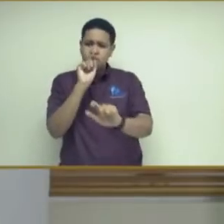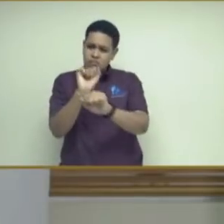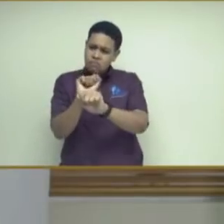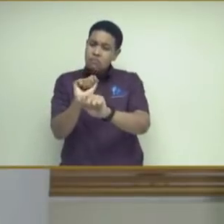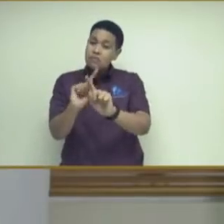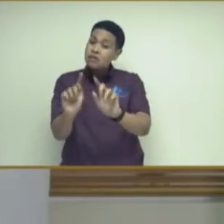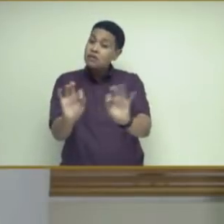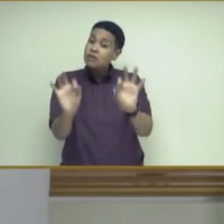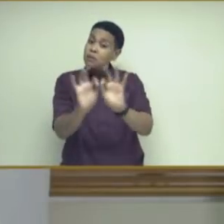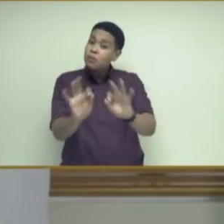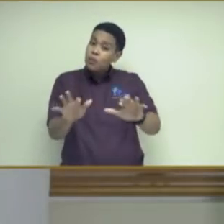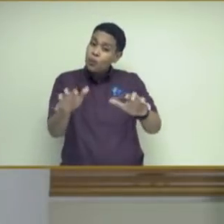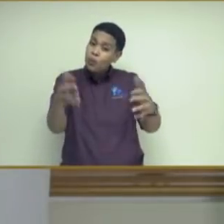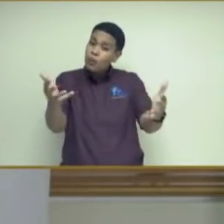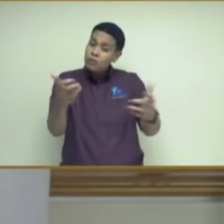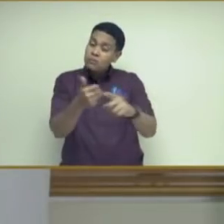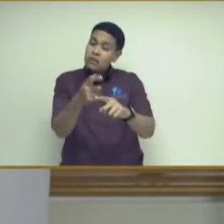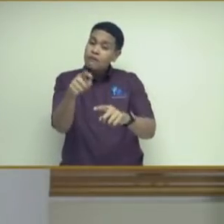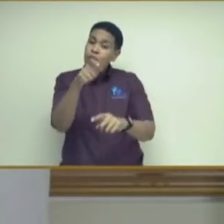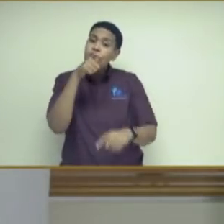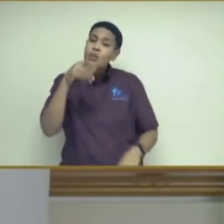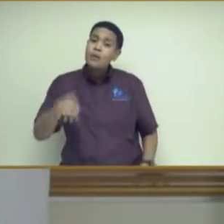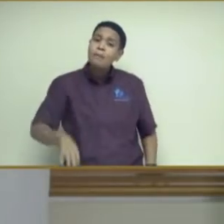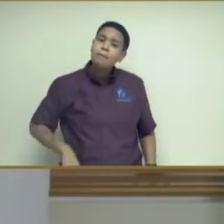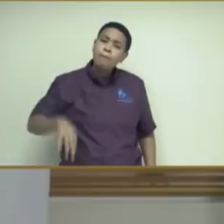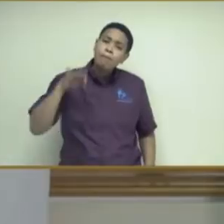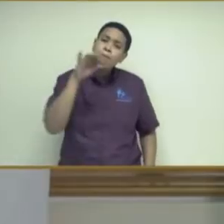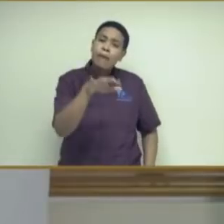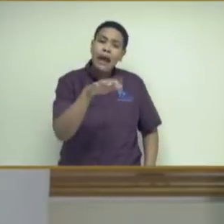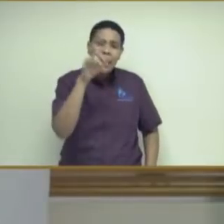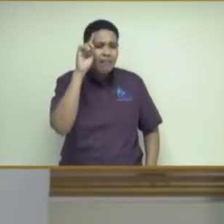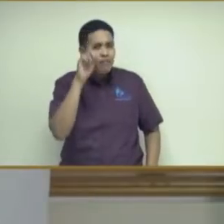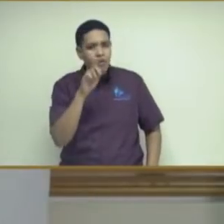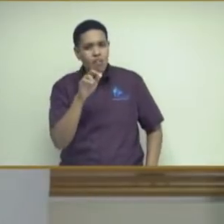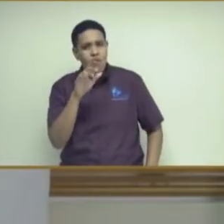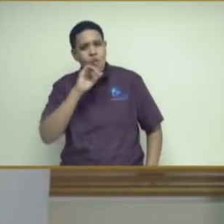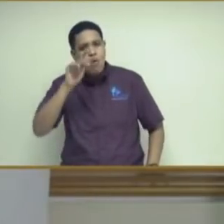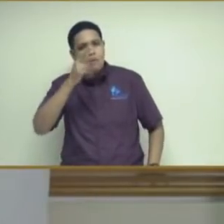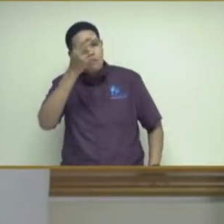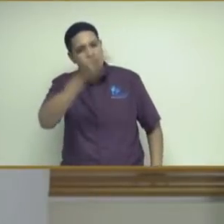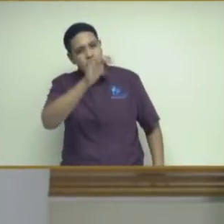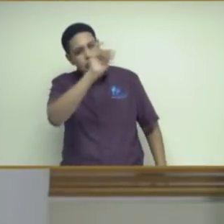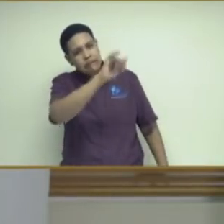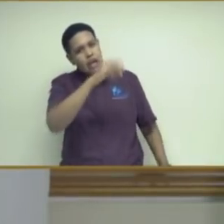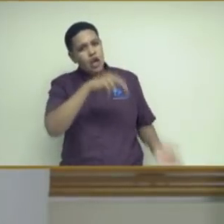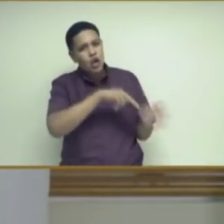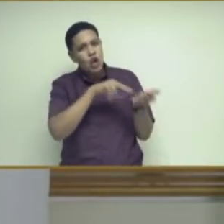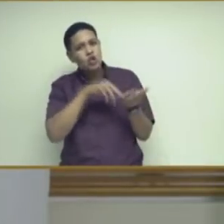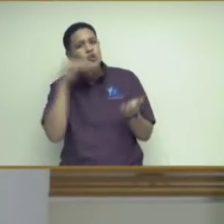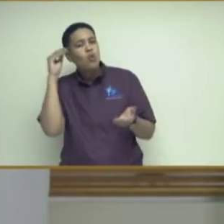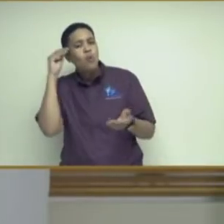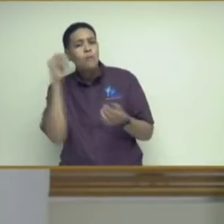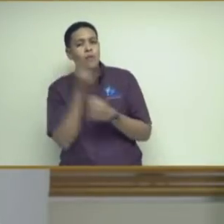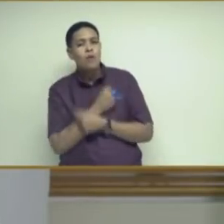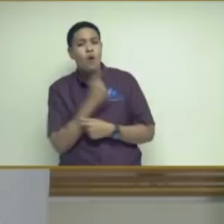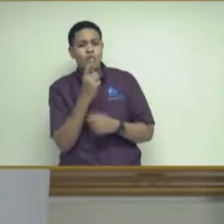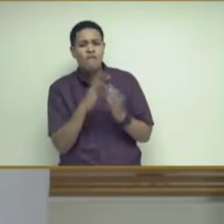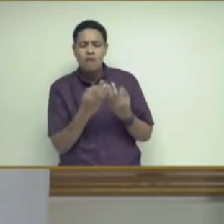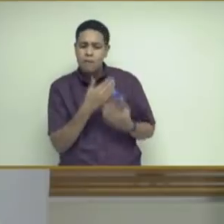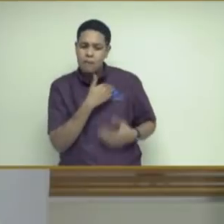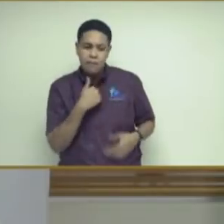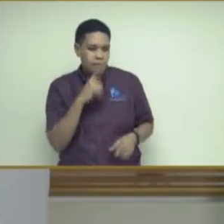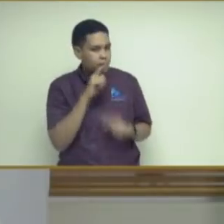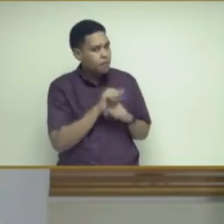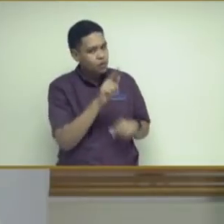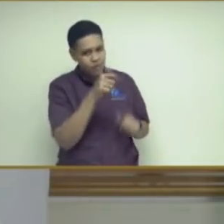most importantly, to those who pay for persons who are their loved ones, family members, to insist that this